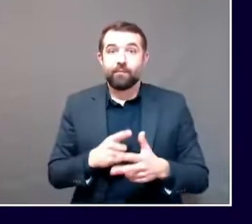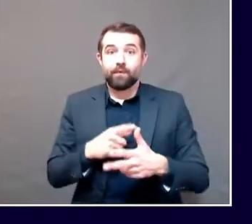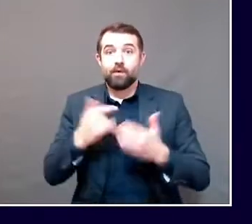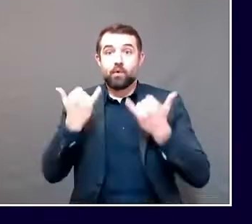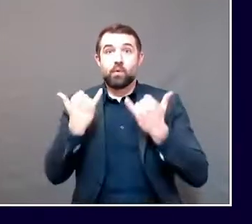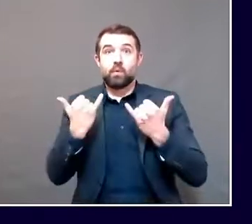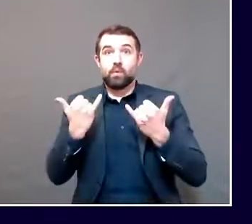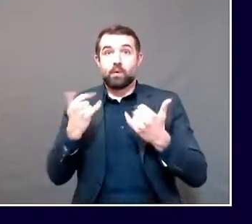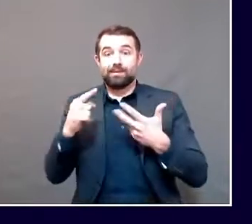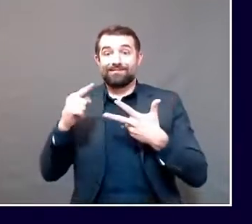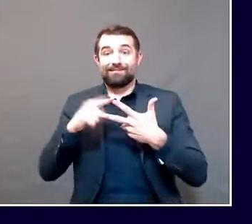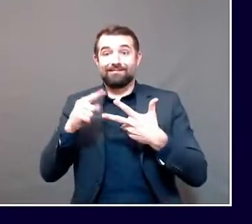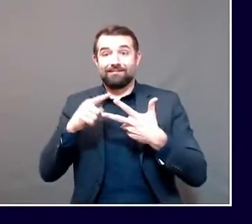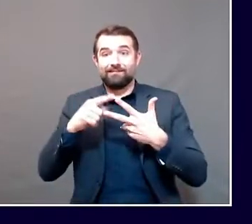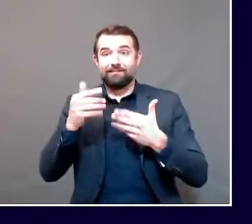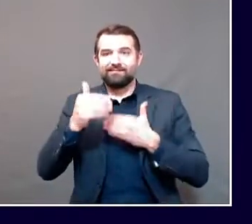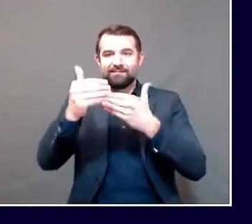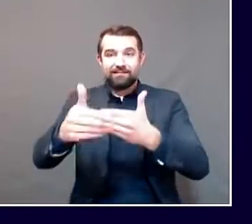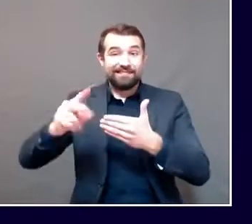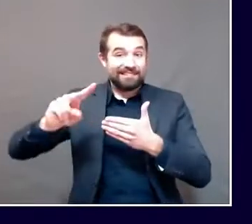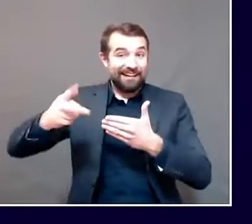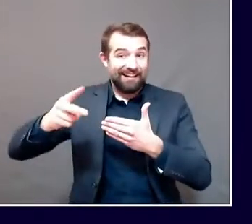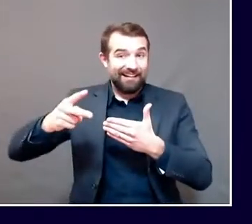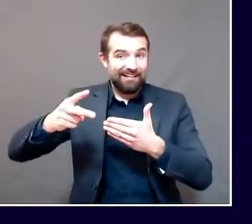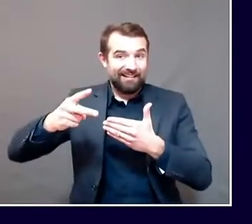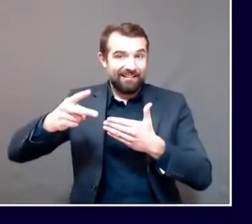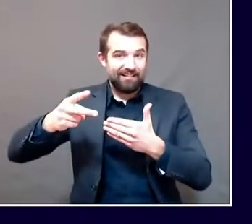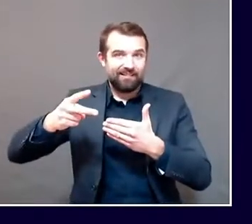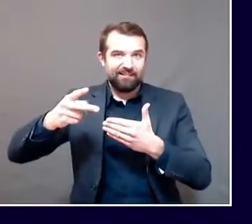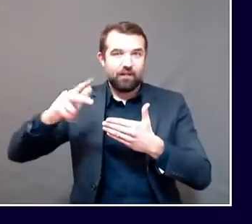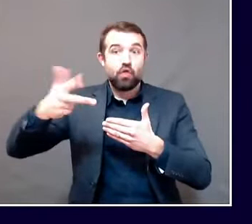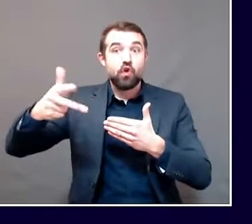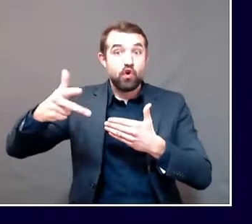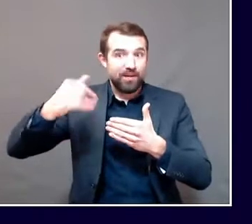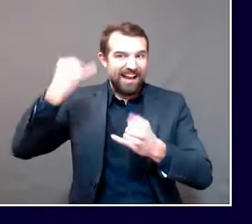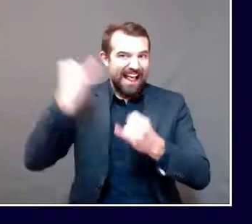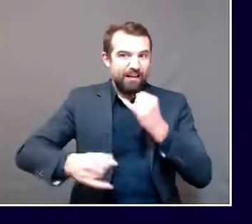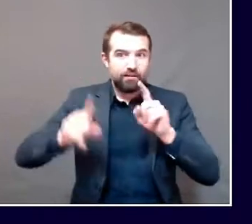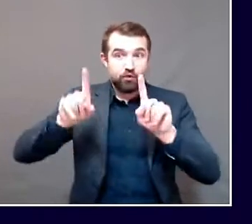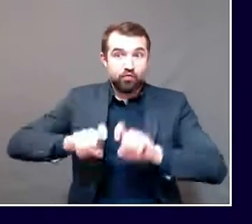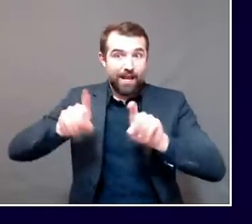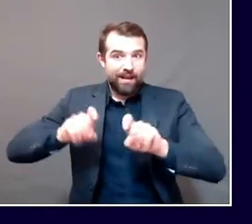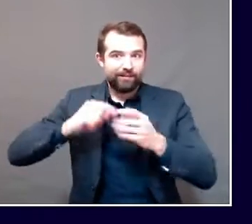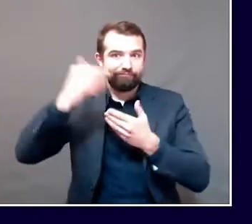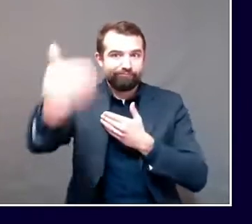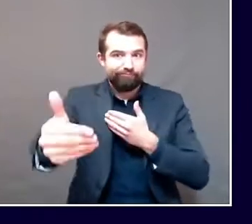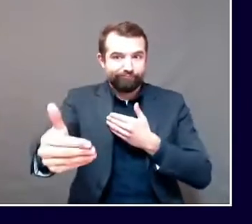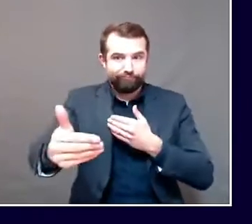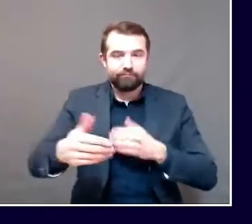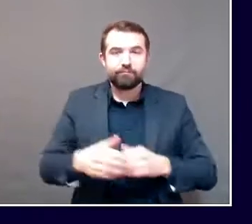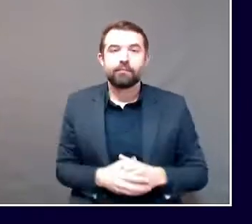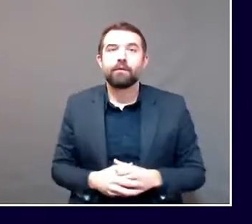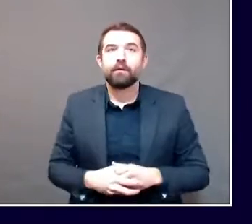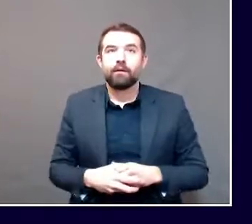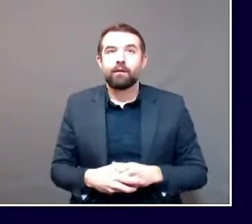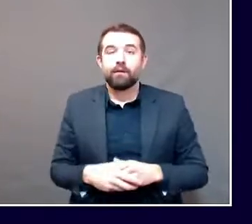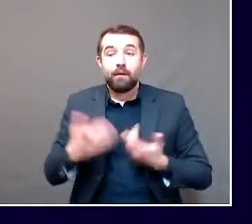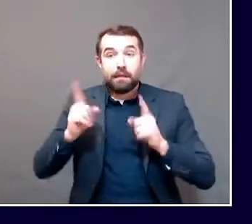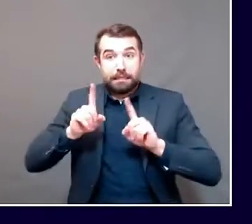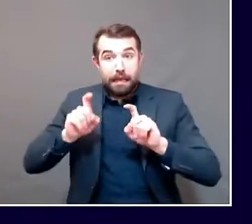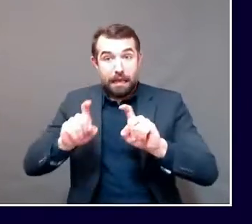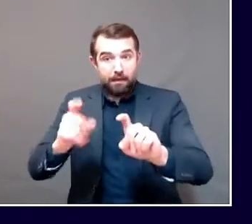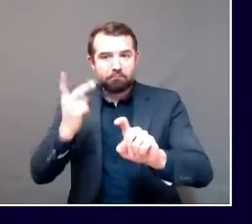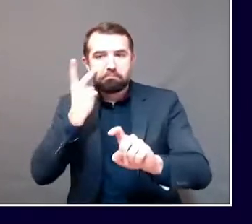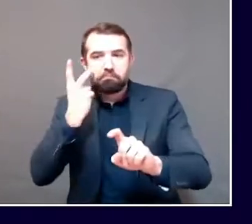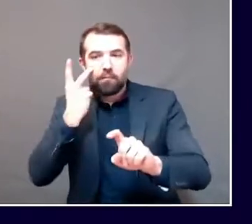trial that was announced for this vaccine candidate by Novavax. Like the AstraZeneca vaccine,